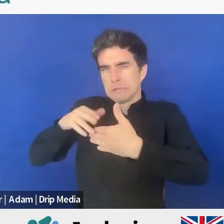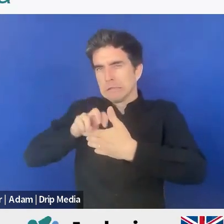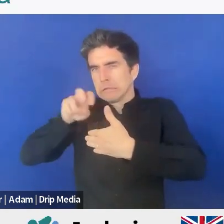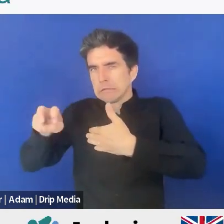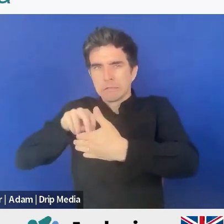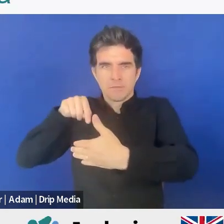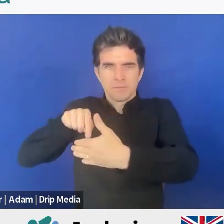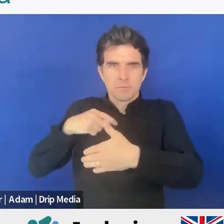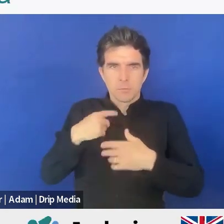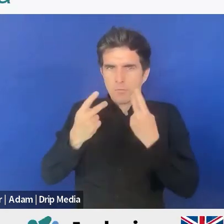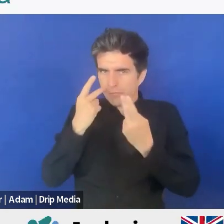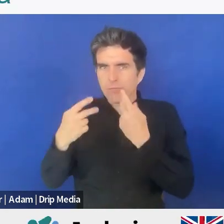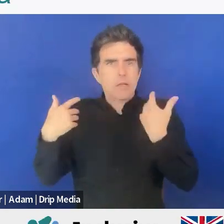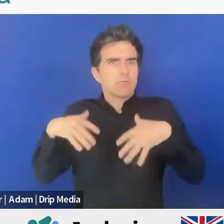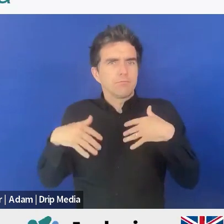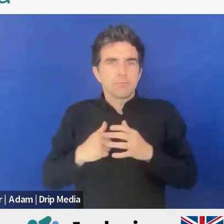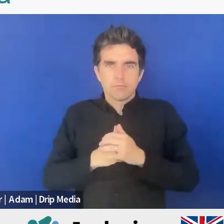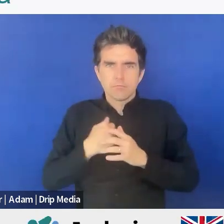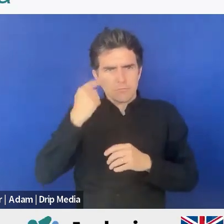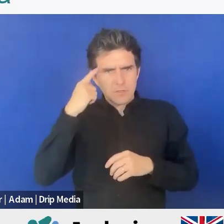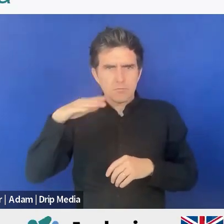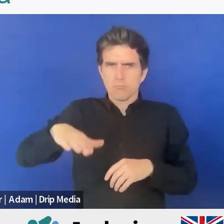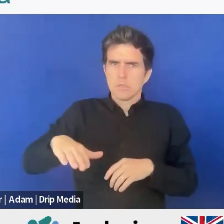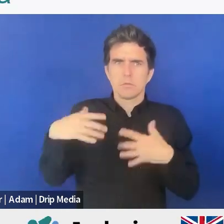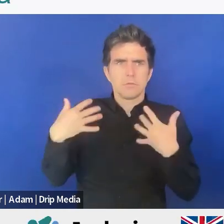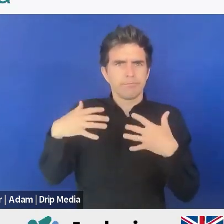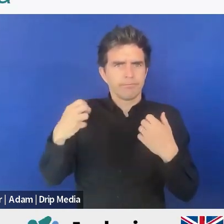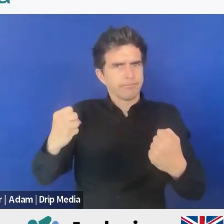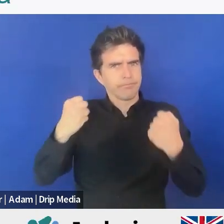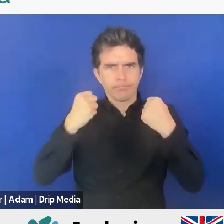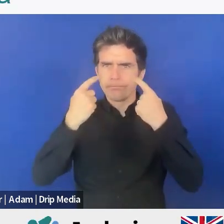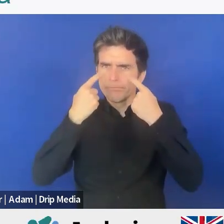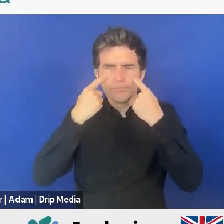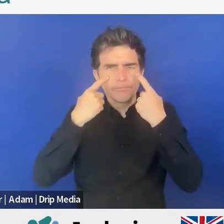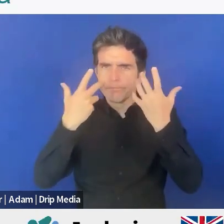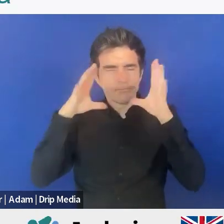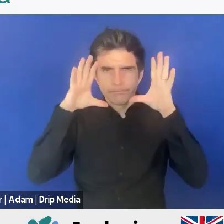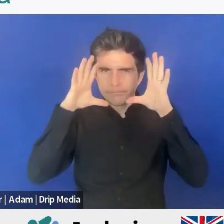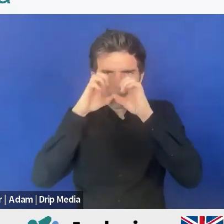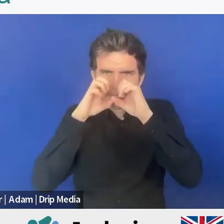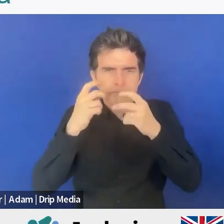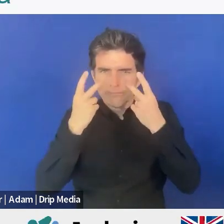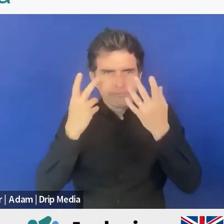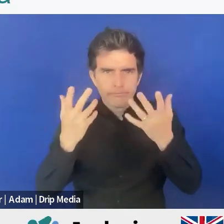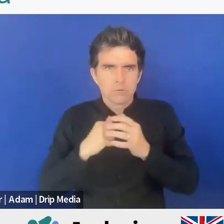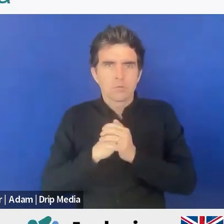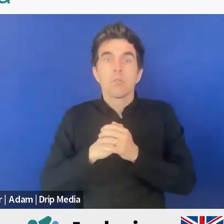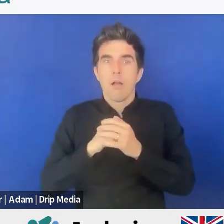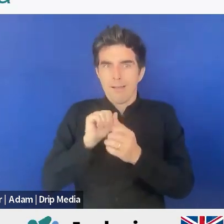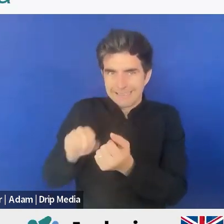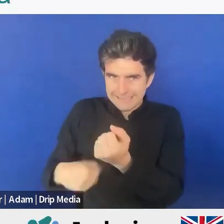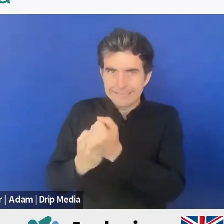time to access Braille devices to get training on Braille. We had the programs that